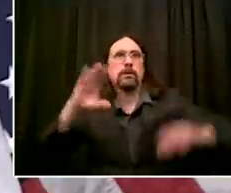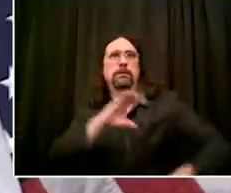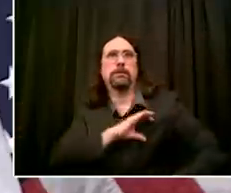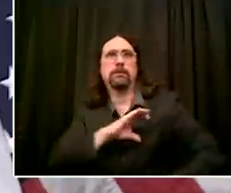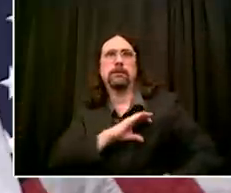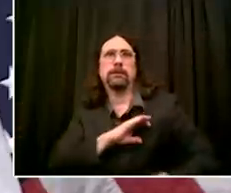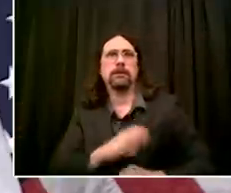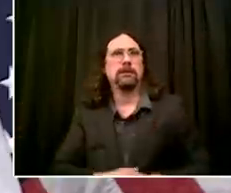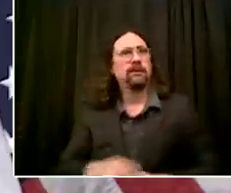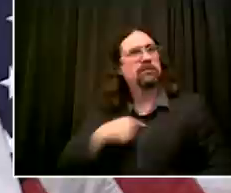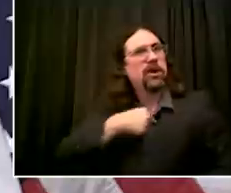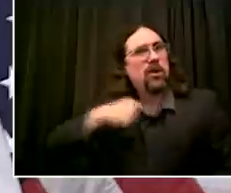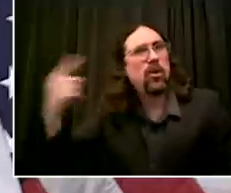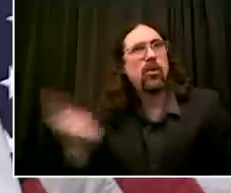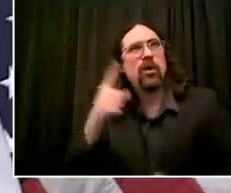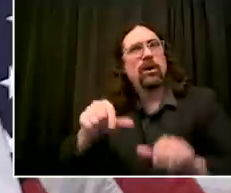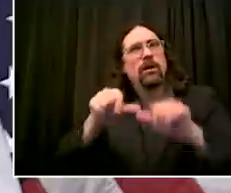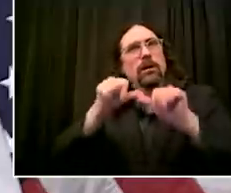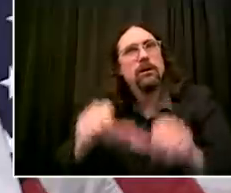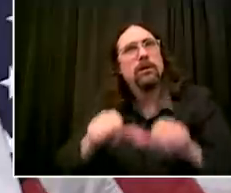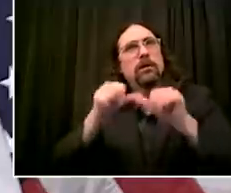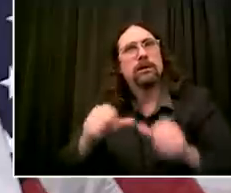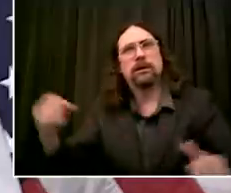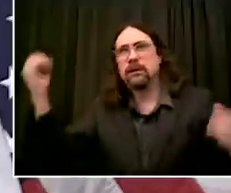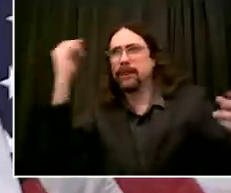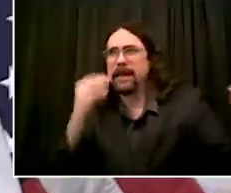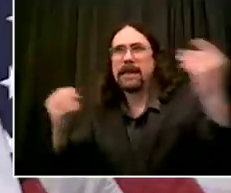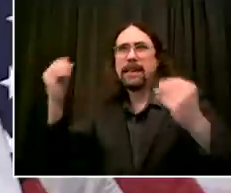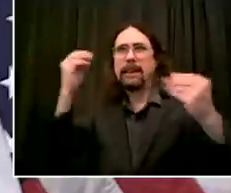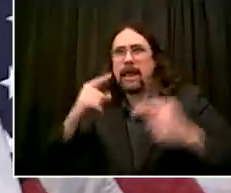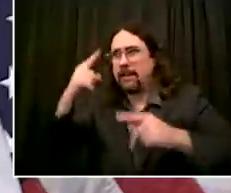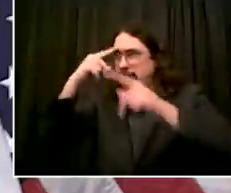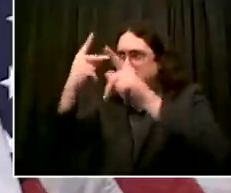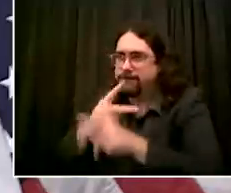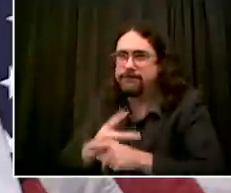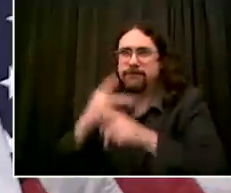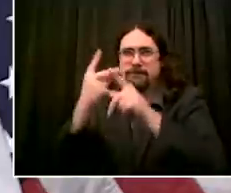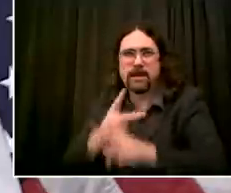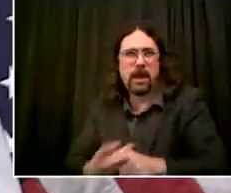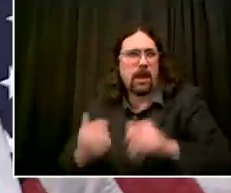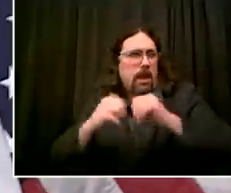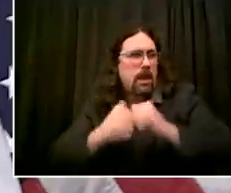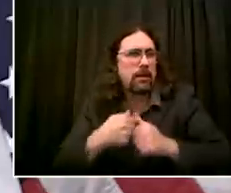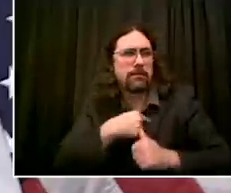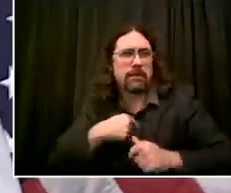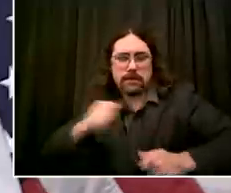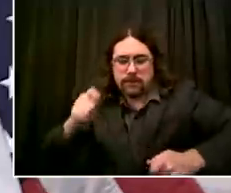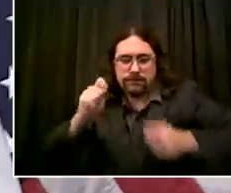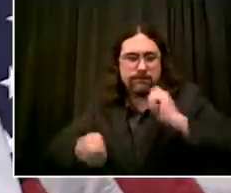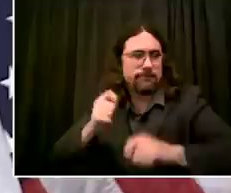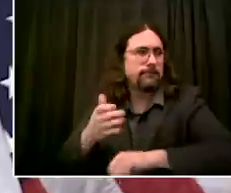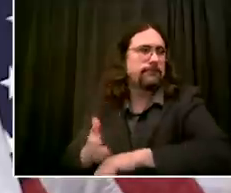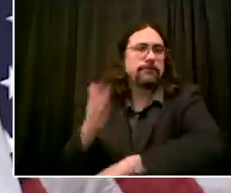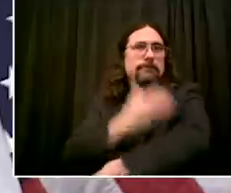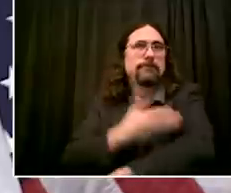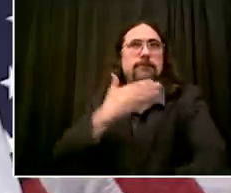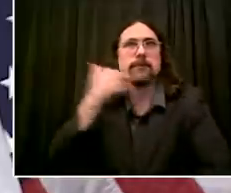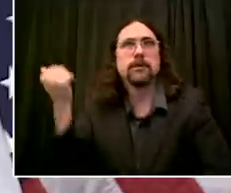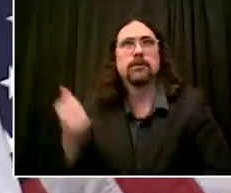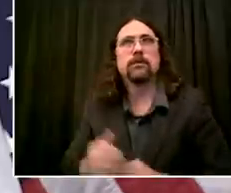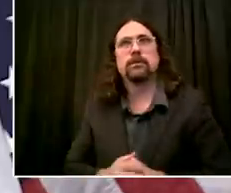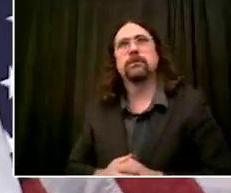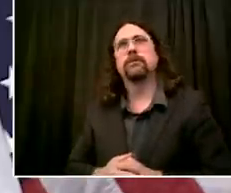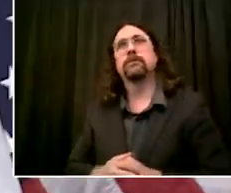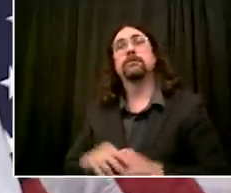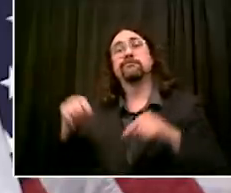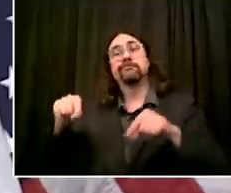he has said such incredibly powerful, moving things. He laid out a plan. I didn't see a lot of conversation about that. I think that's unfortunate. I hope when